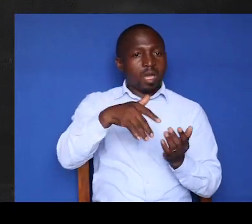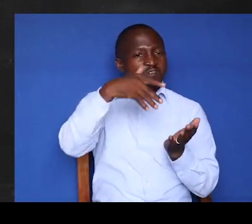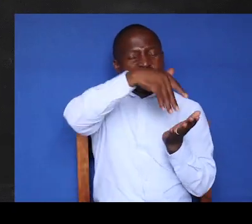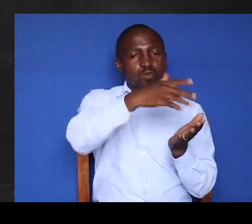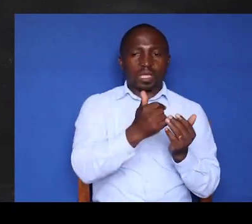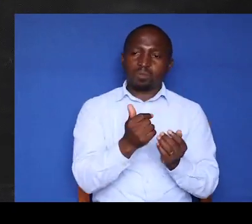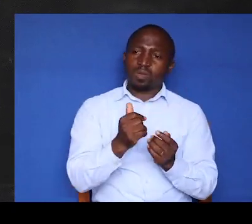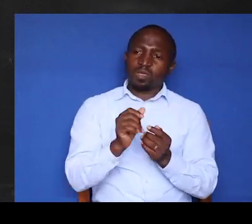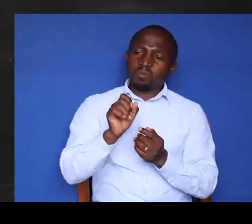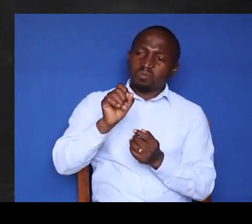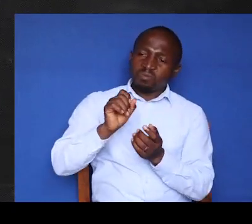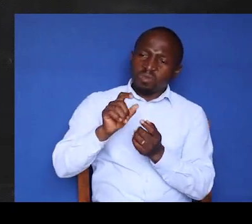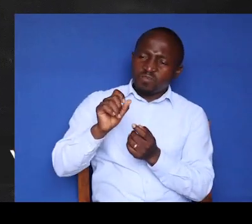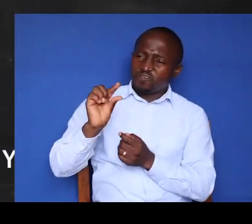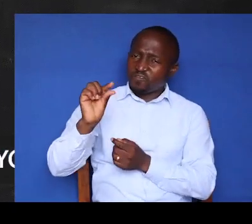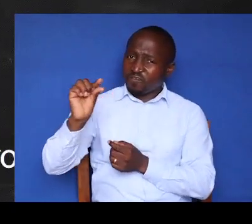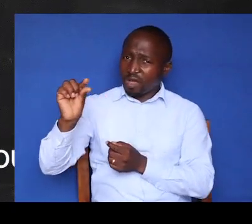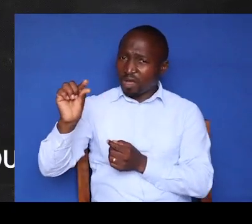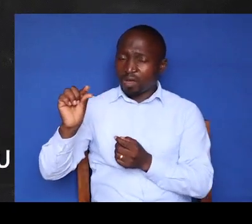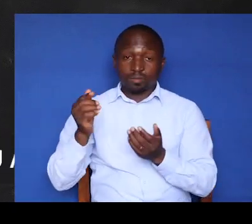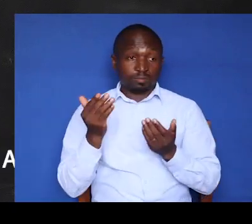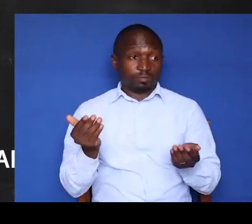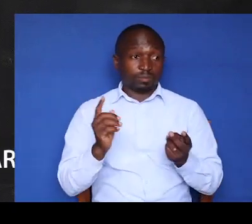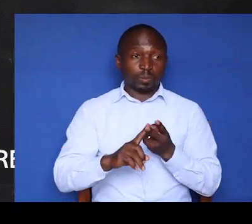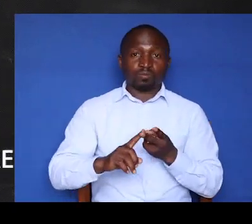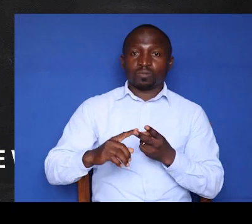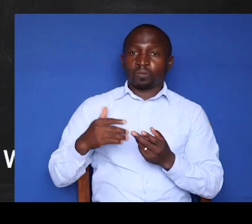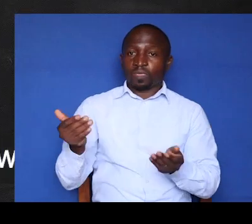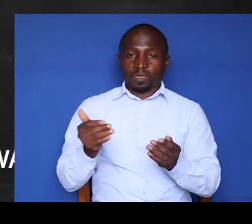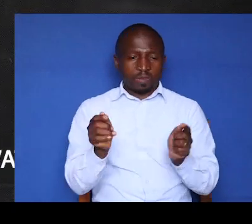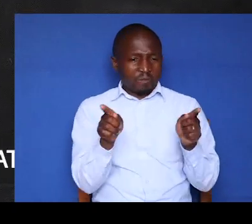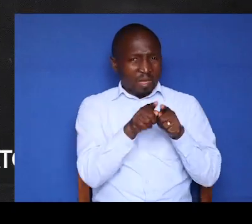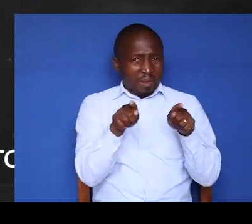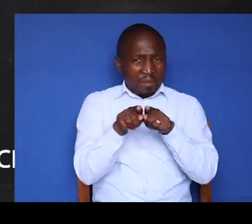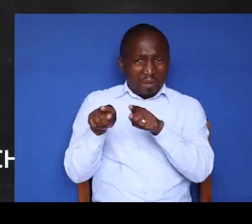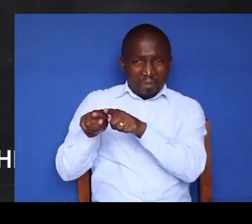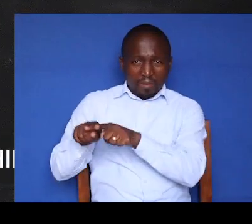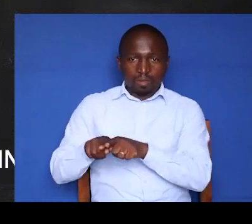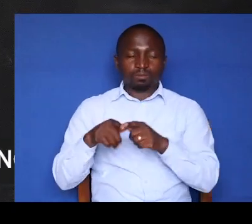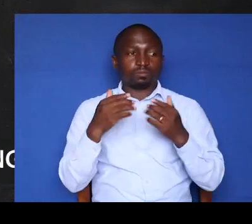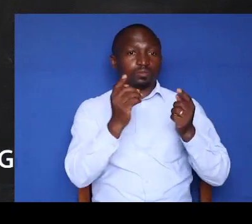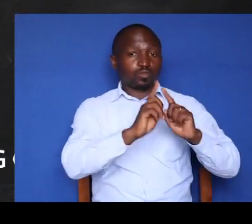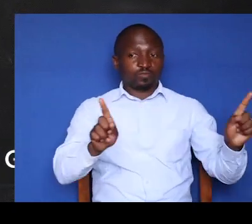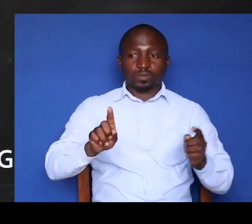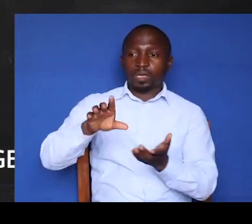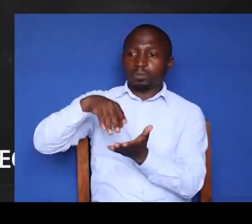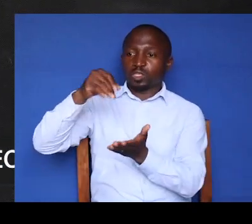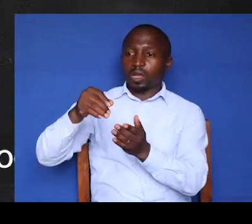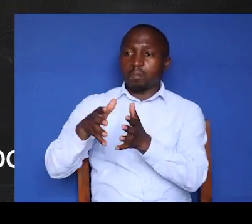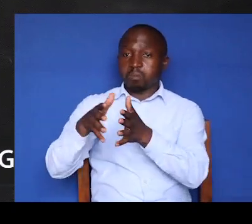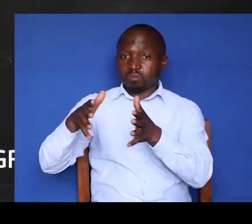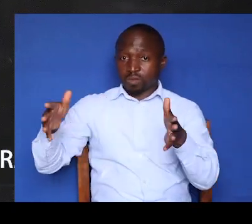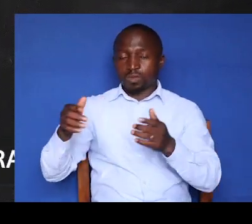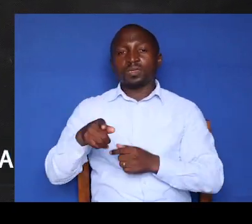small open spaces, as the particles lie closely to one another compared to sandy soil. I think this